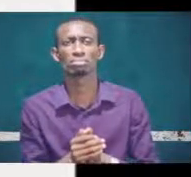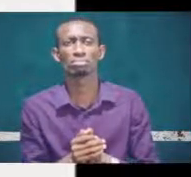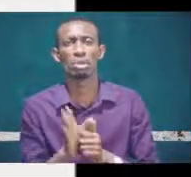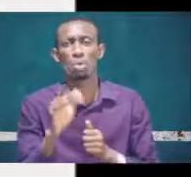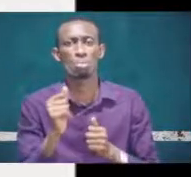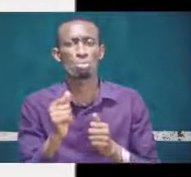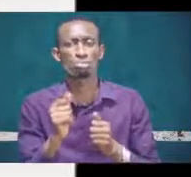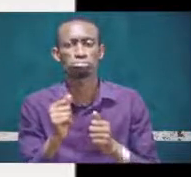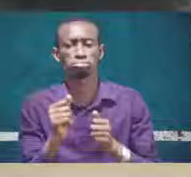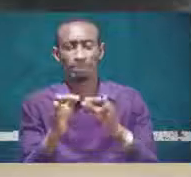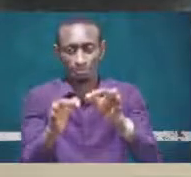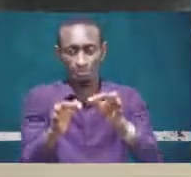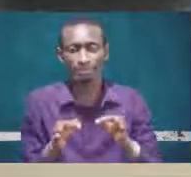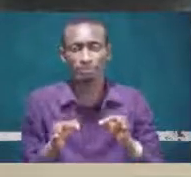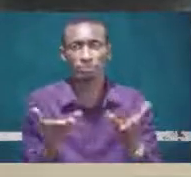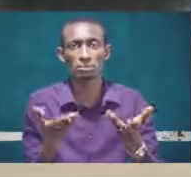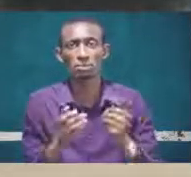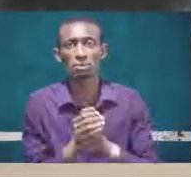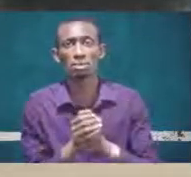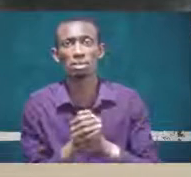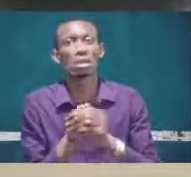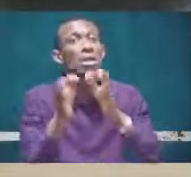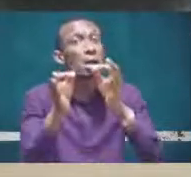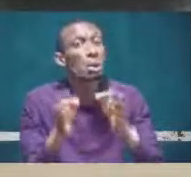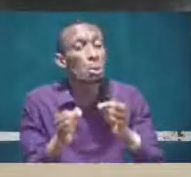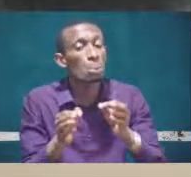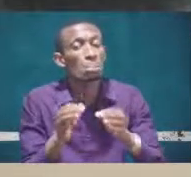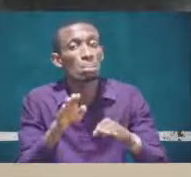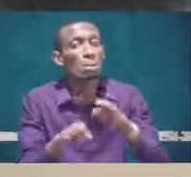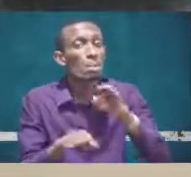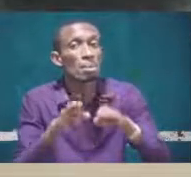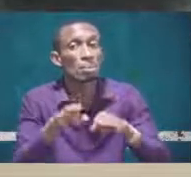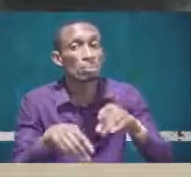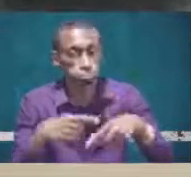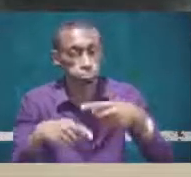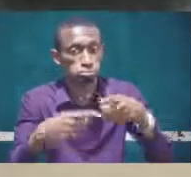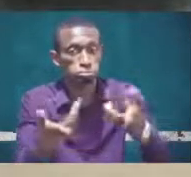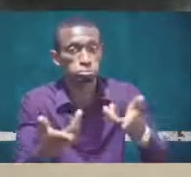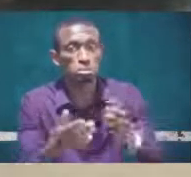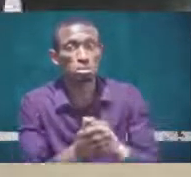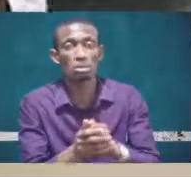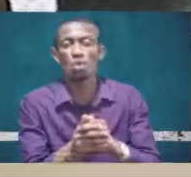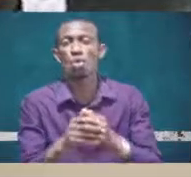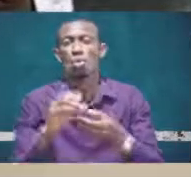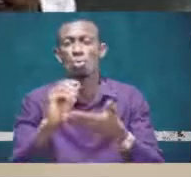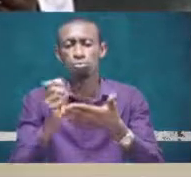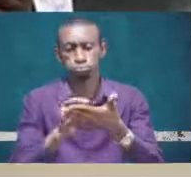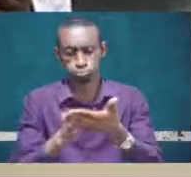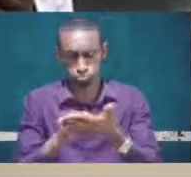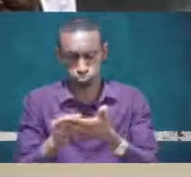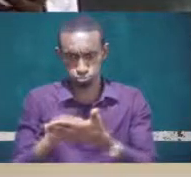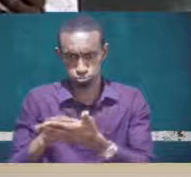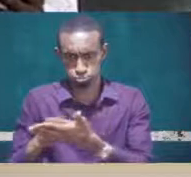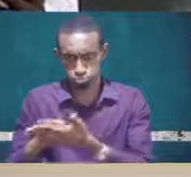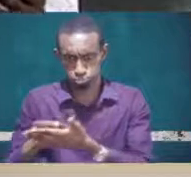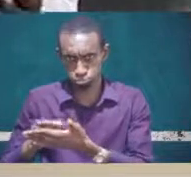accounting procedures are made in form of money because in accounting, you're recording a transaction. Accounting deals with